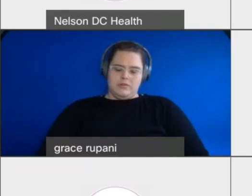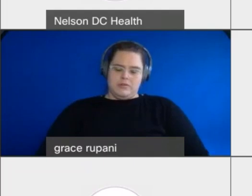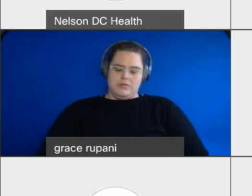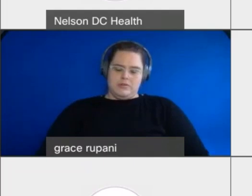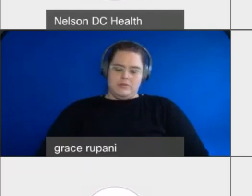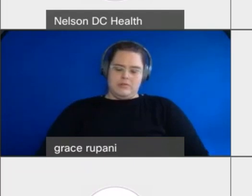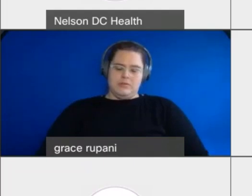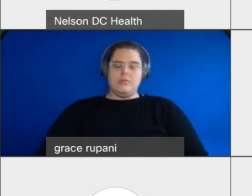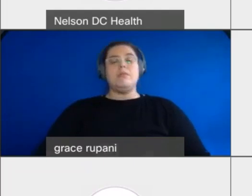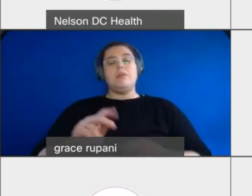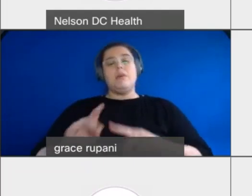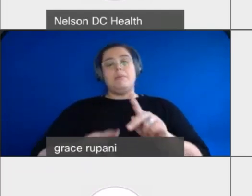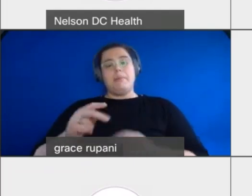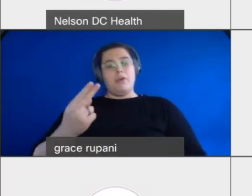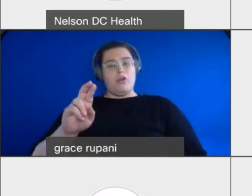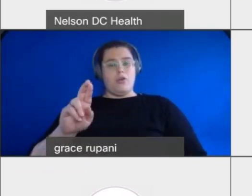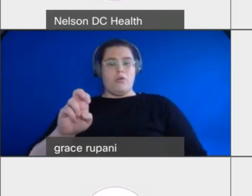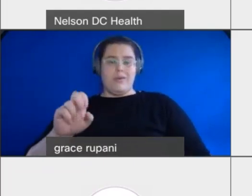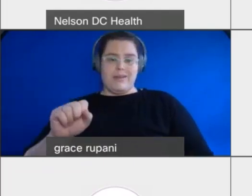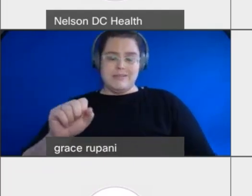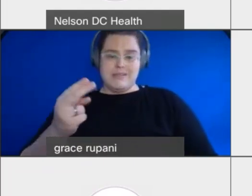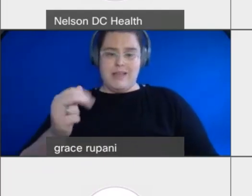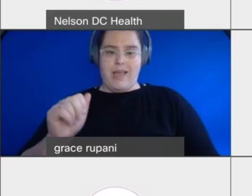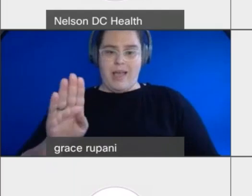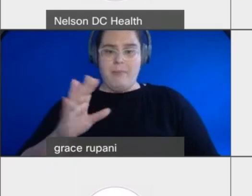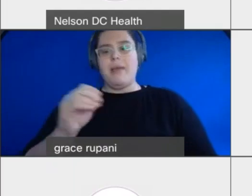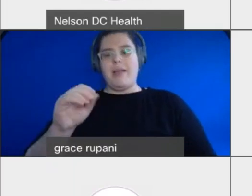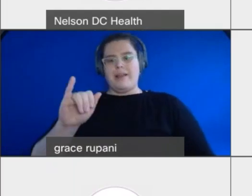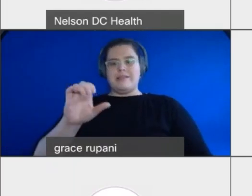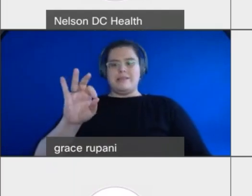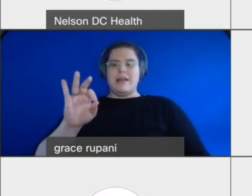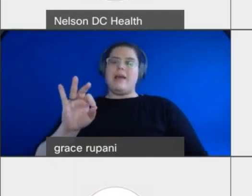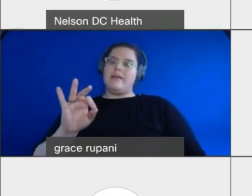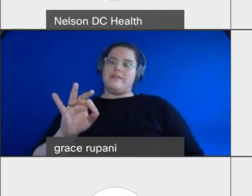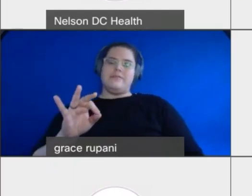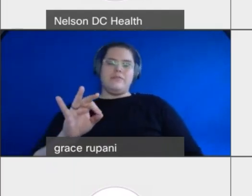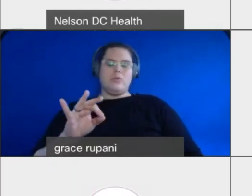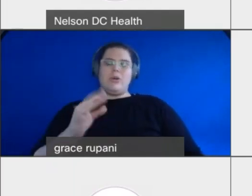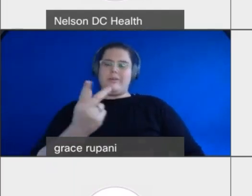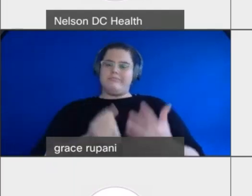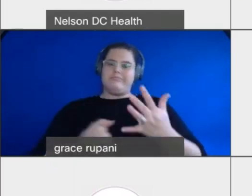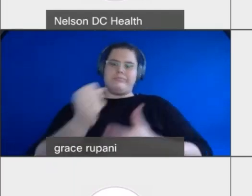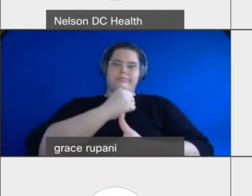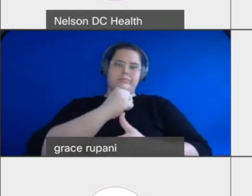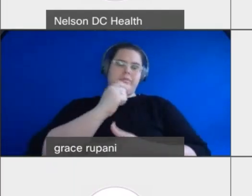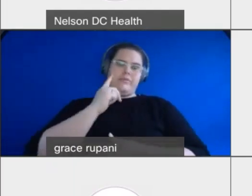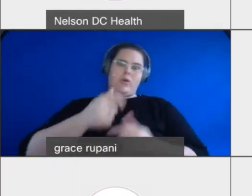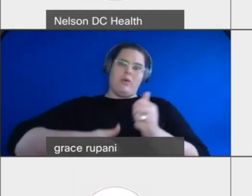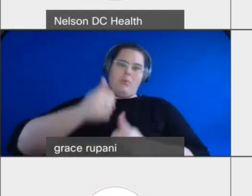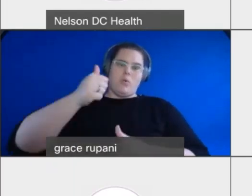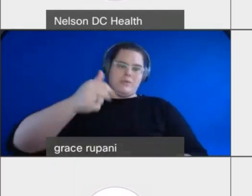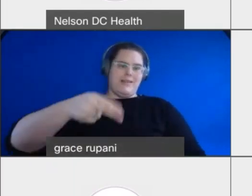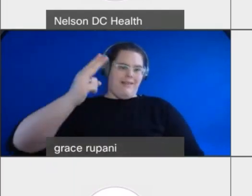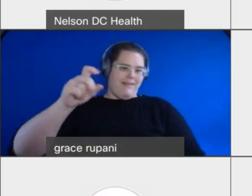residential habilitation and intermediate care facilities. While it is true there are people who live at home who have just